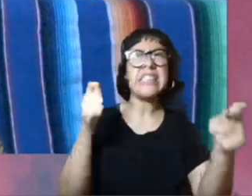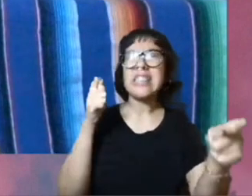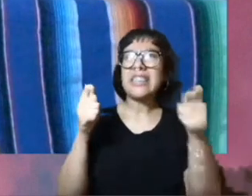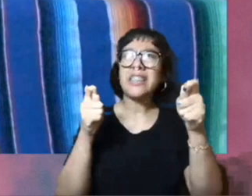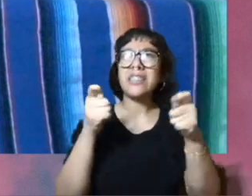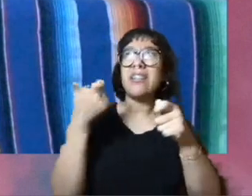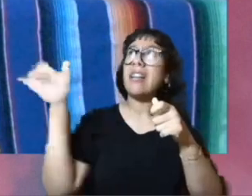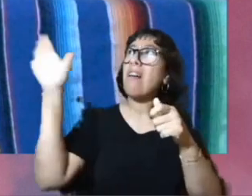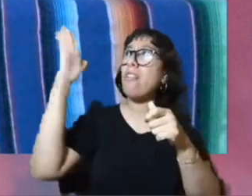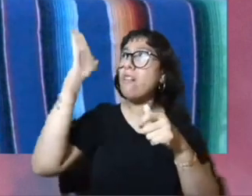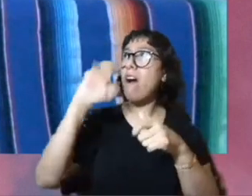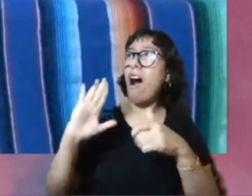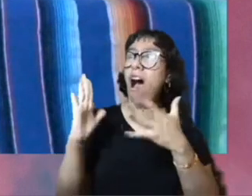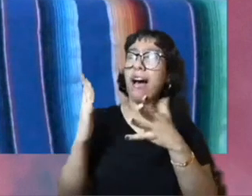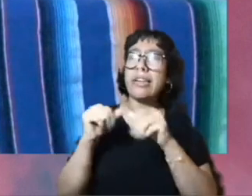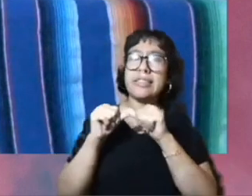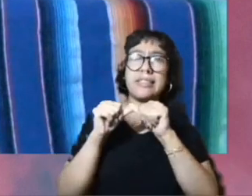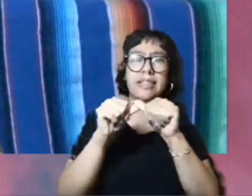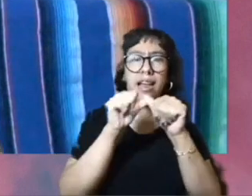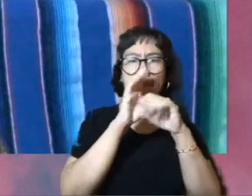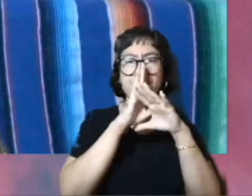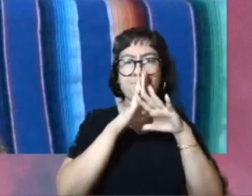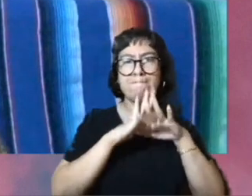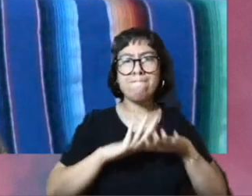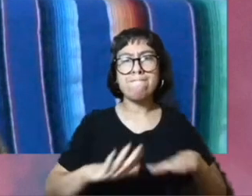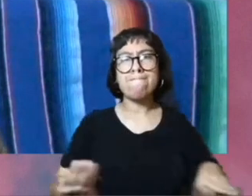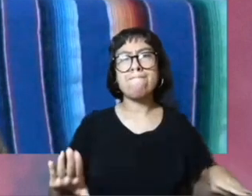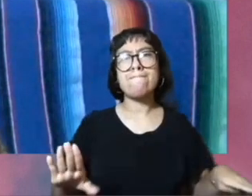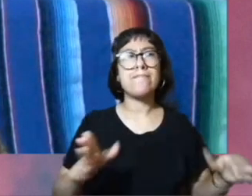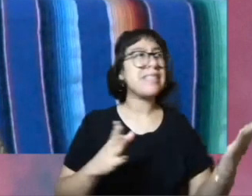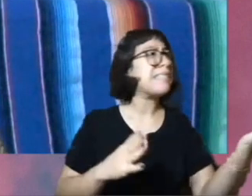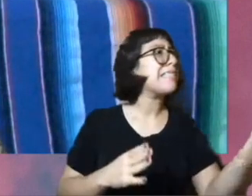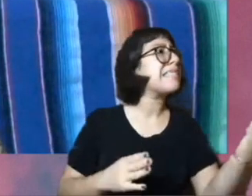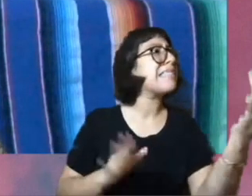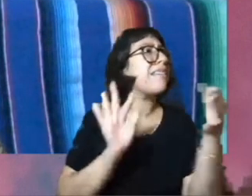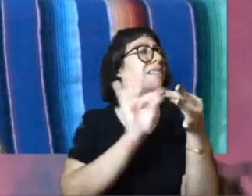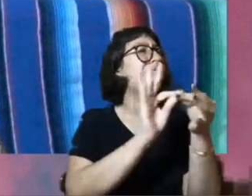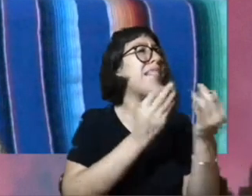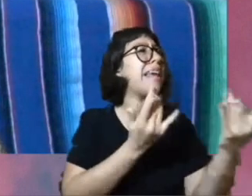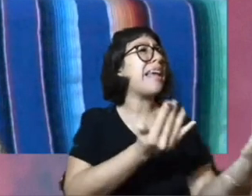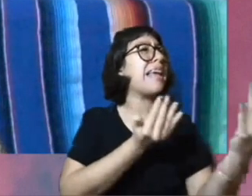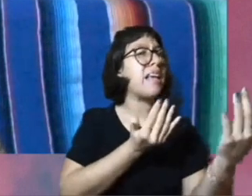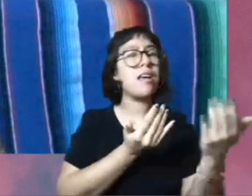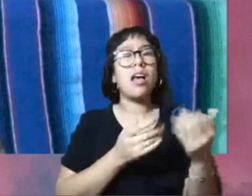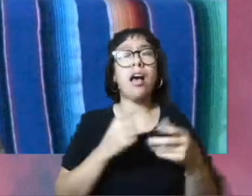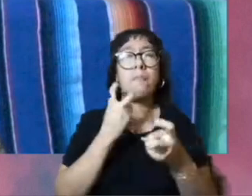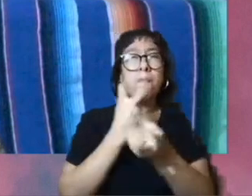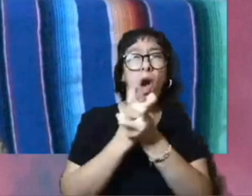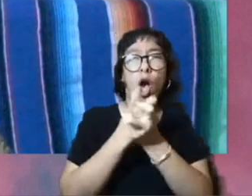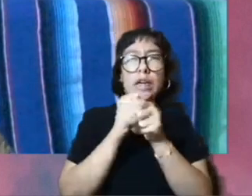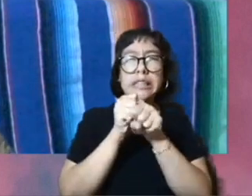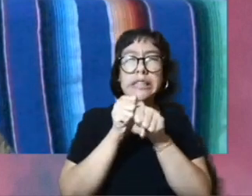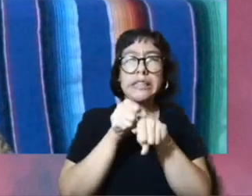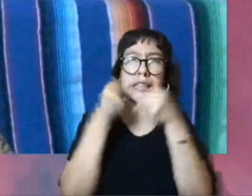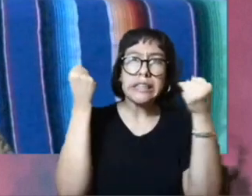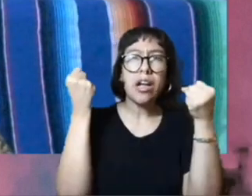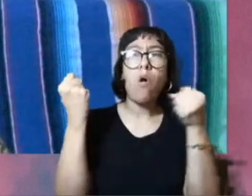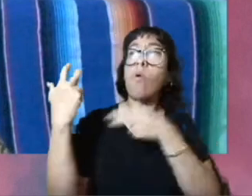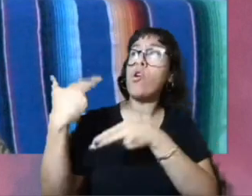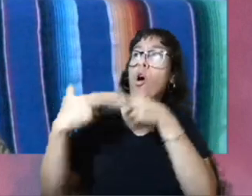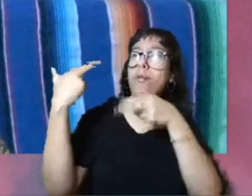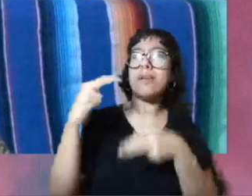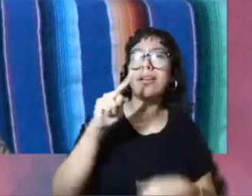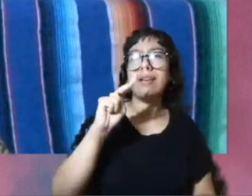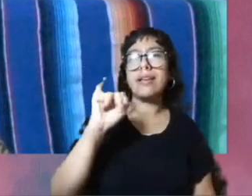God, steady silent for another's flame, bone crackling quiet, they will call me